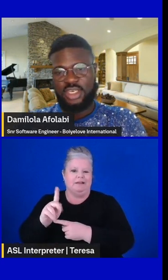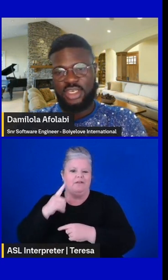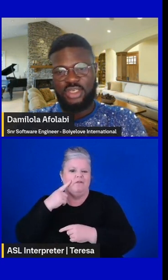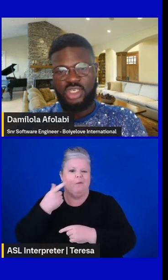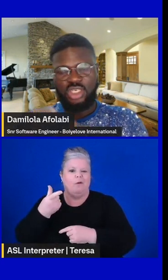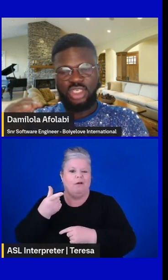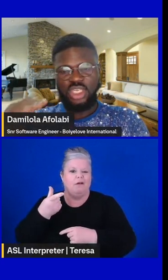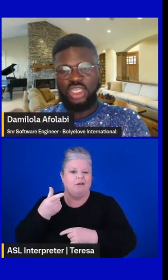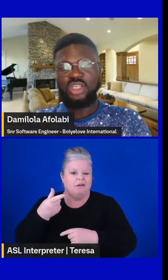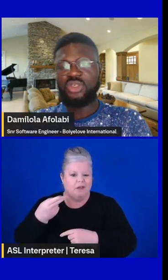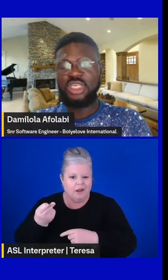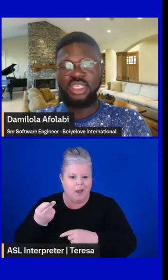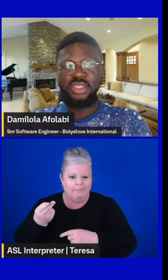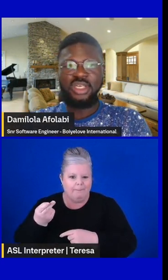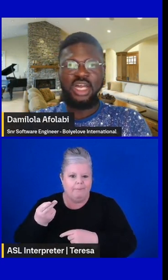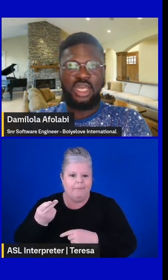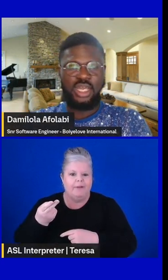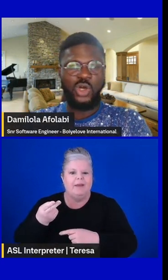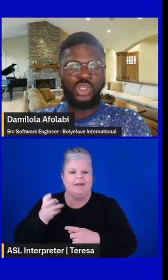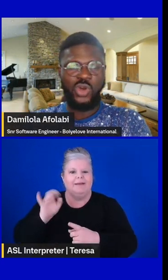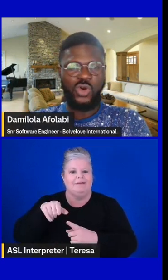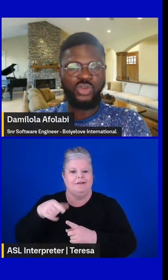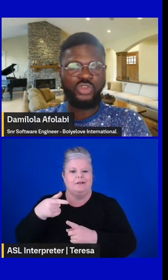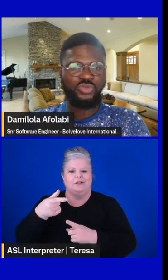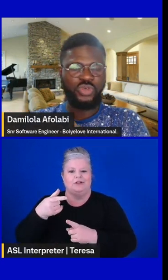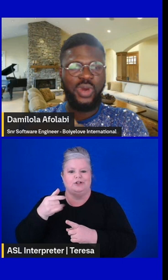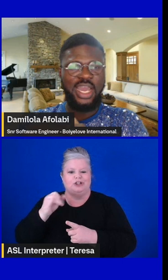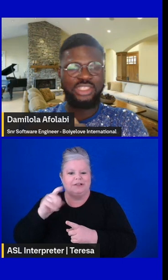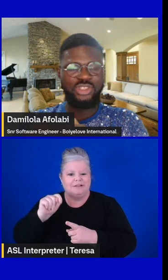gist, including all the